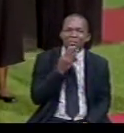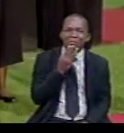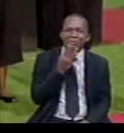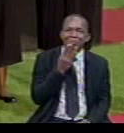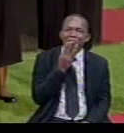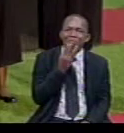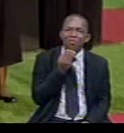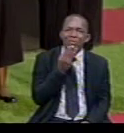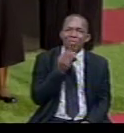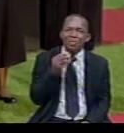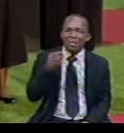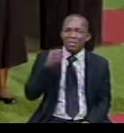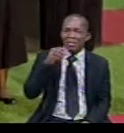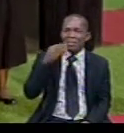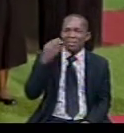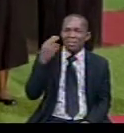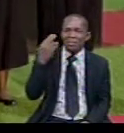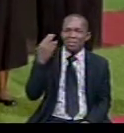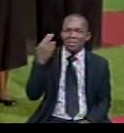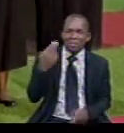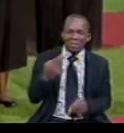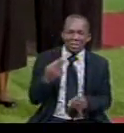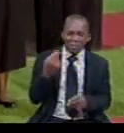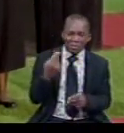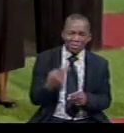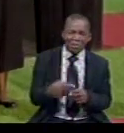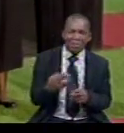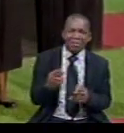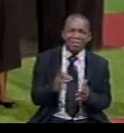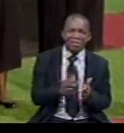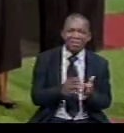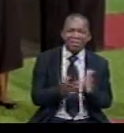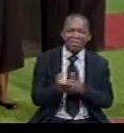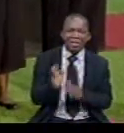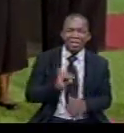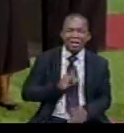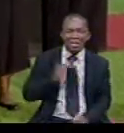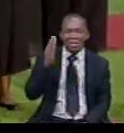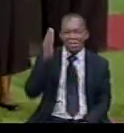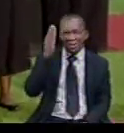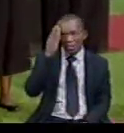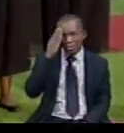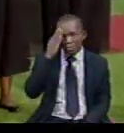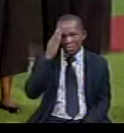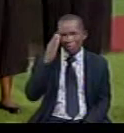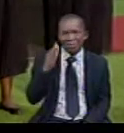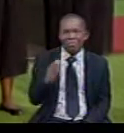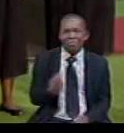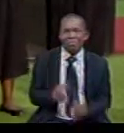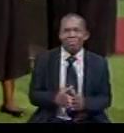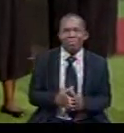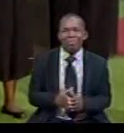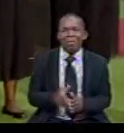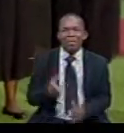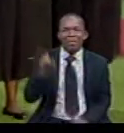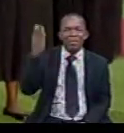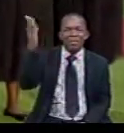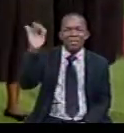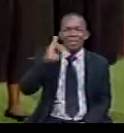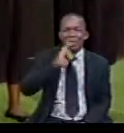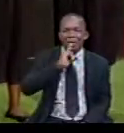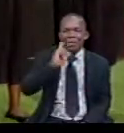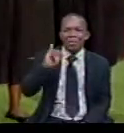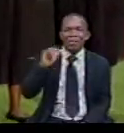sweetest name on earth. Oh, there is